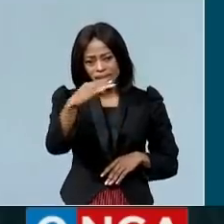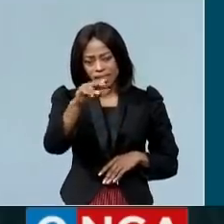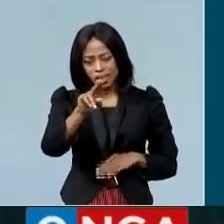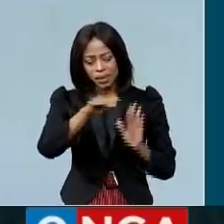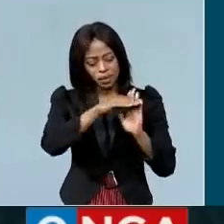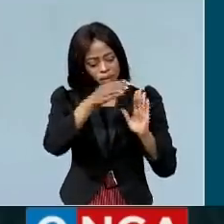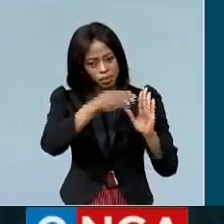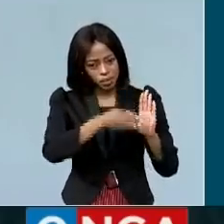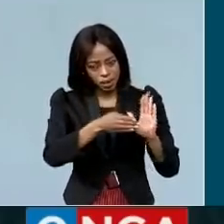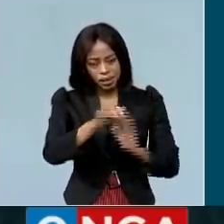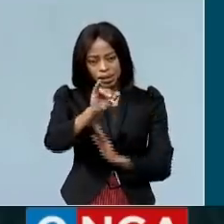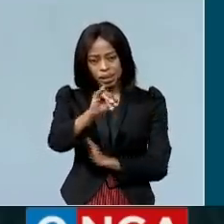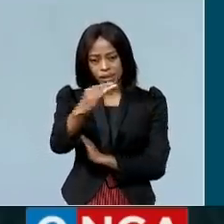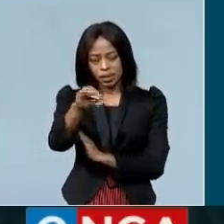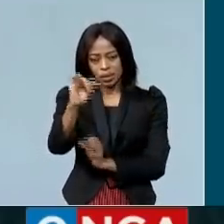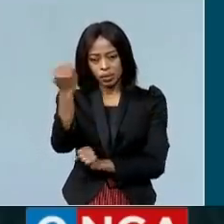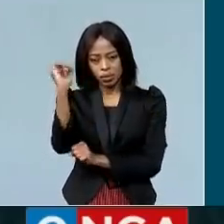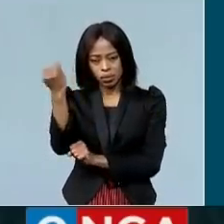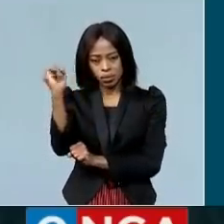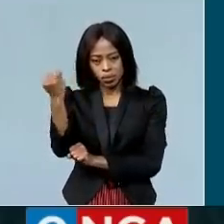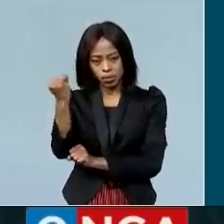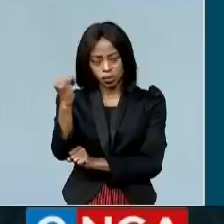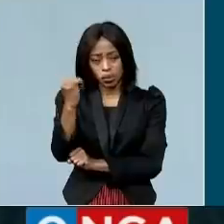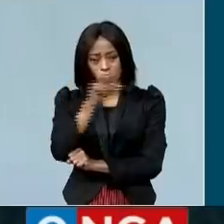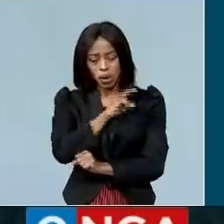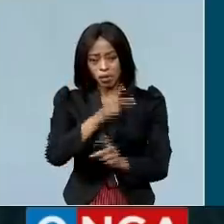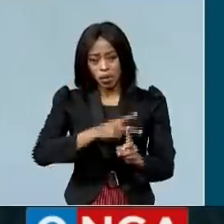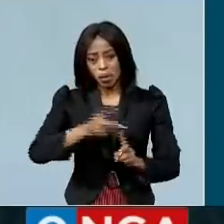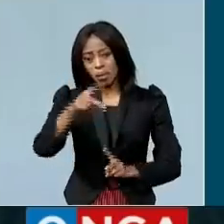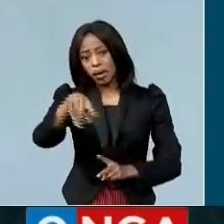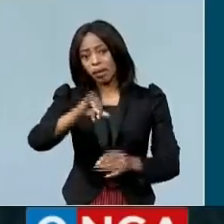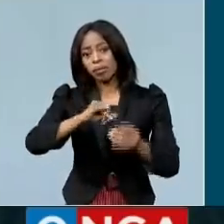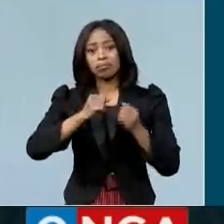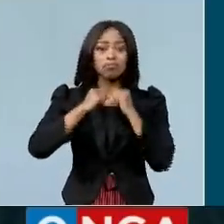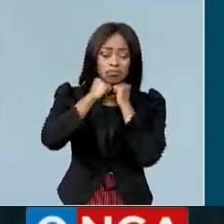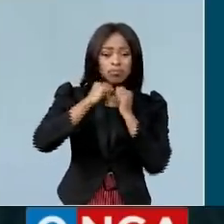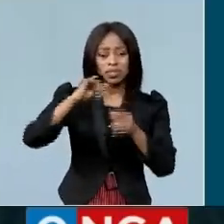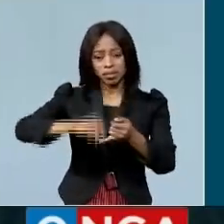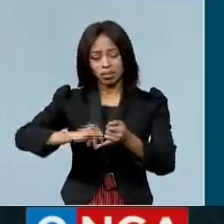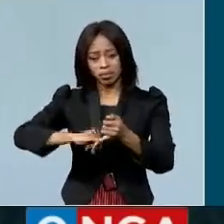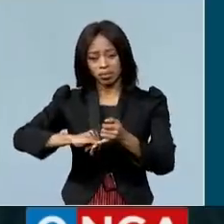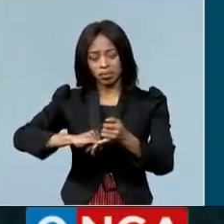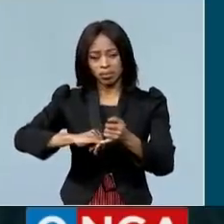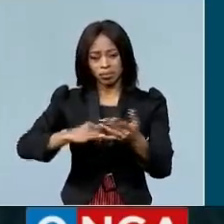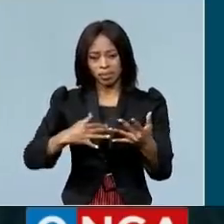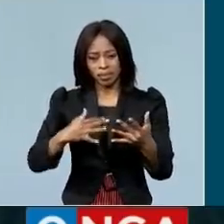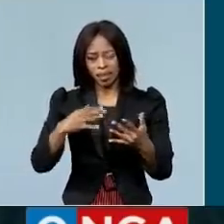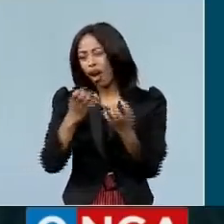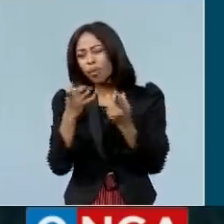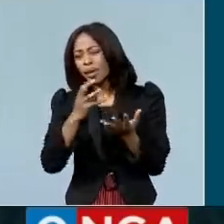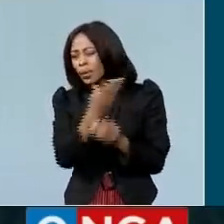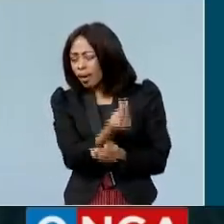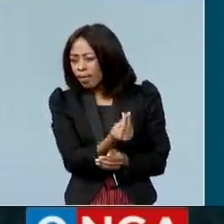beds and ICU equipment as we head to the peak. Do we have enough? How many do we